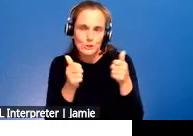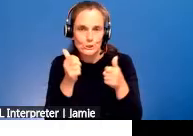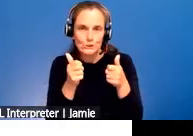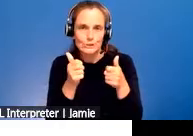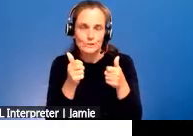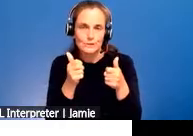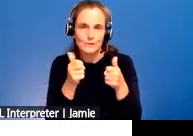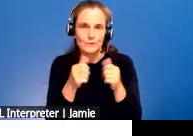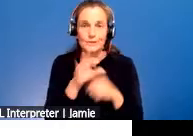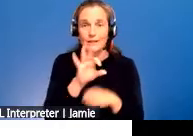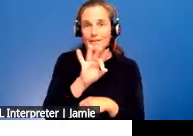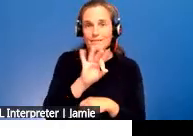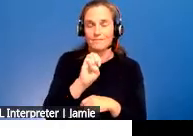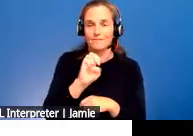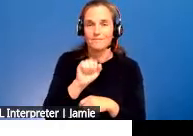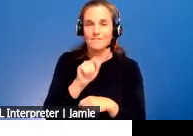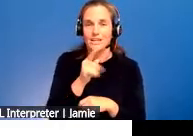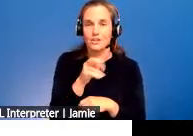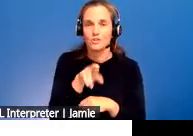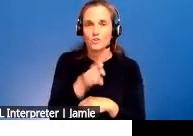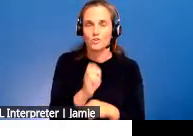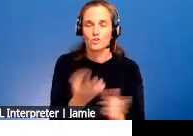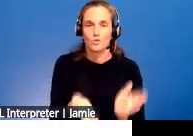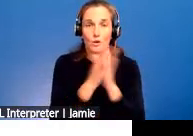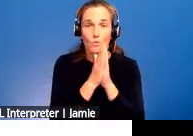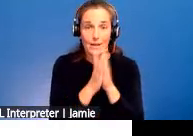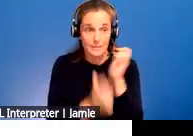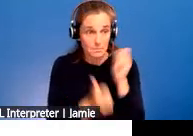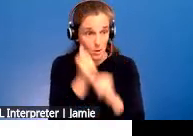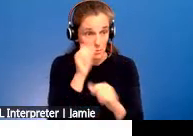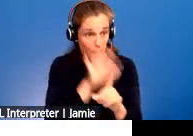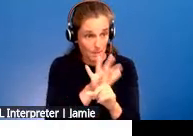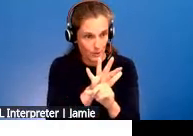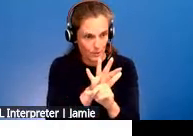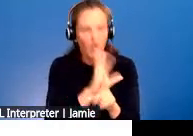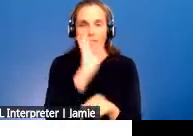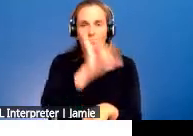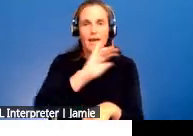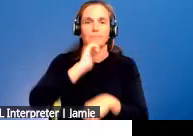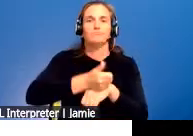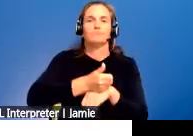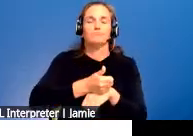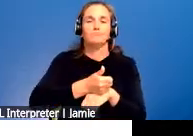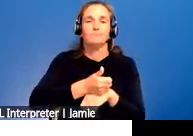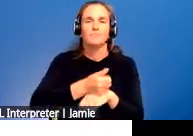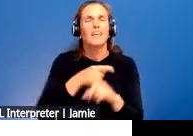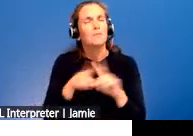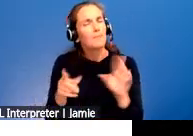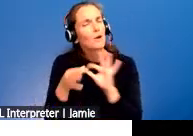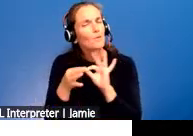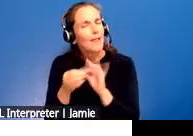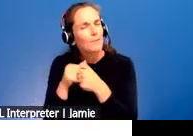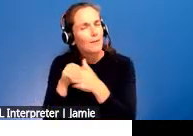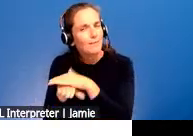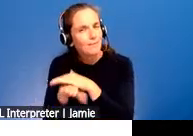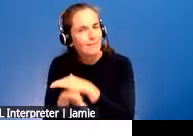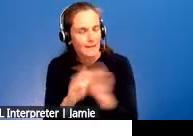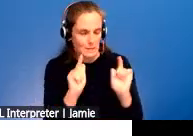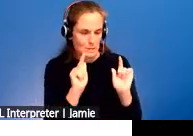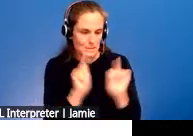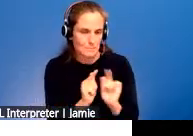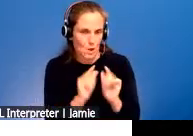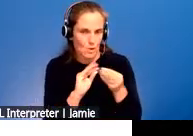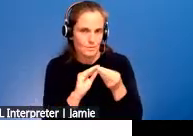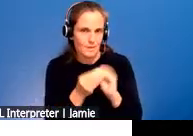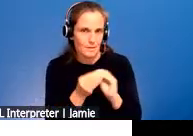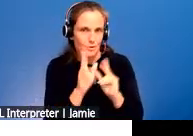feature request is most popular gets implemented. But when it comes to accessibility, sometimes it's a relatively small number of people making those